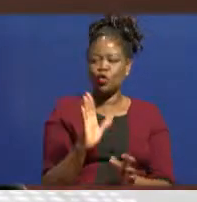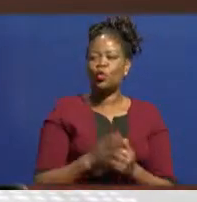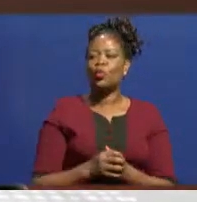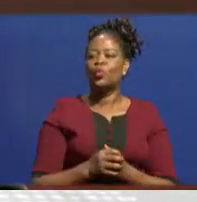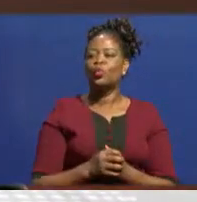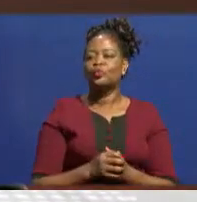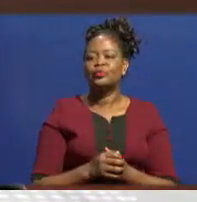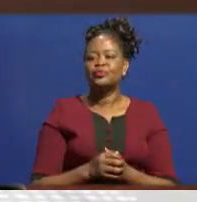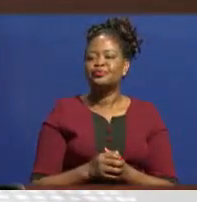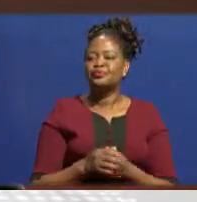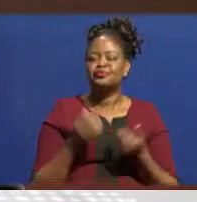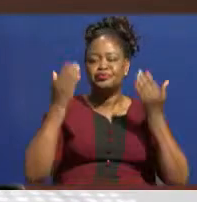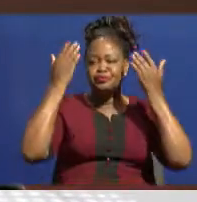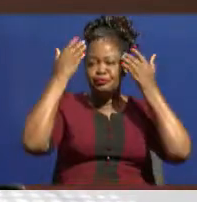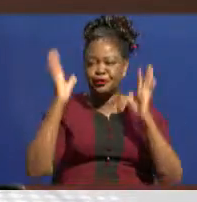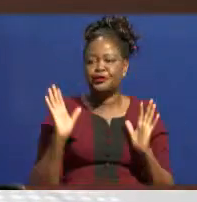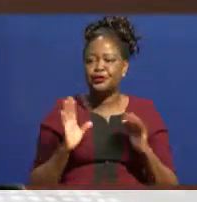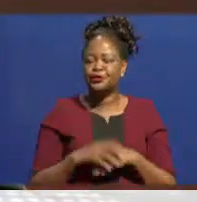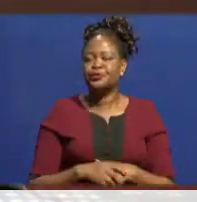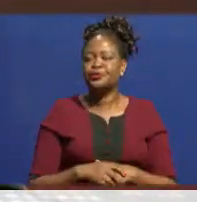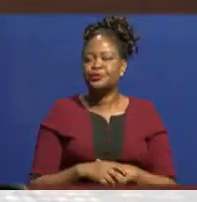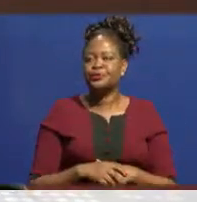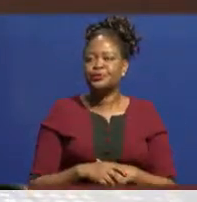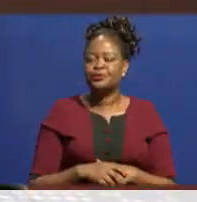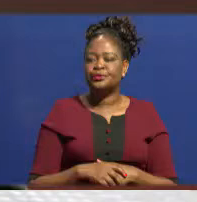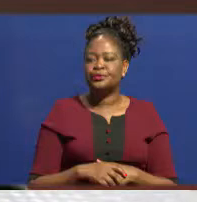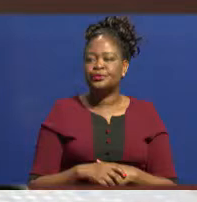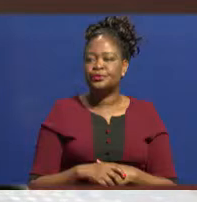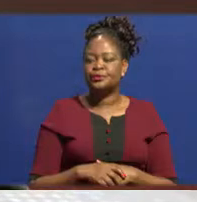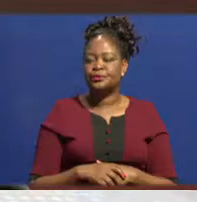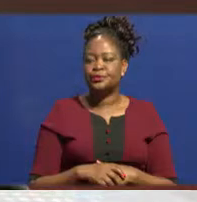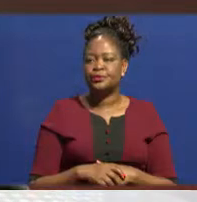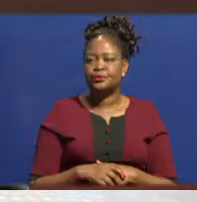formation of or stage marking of